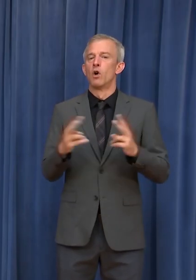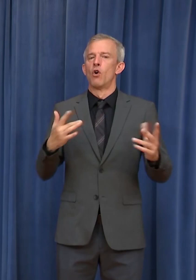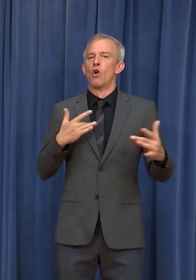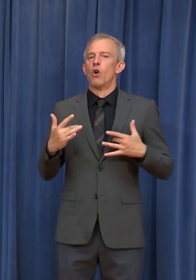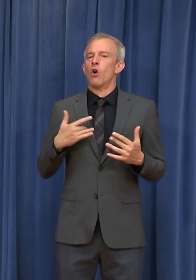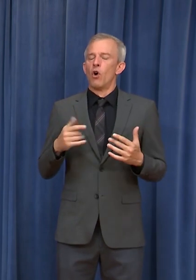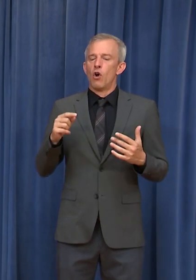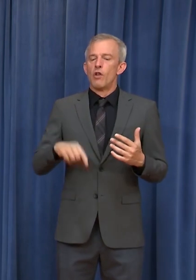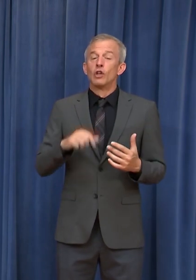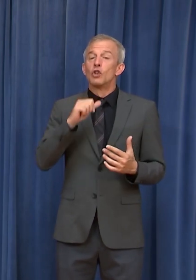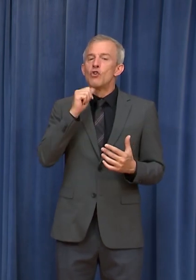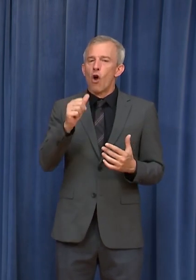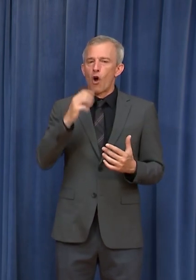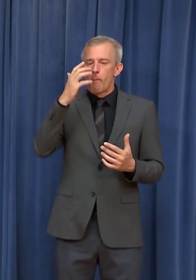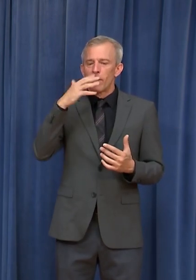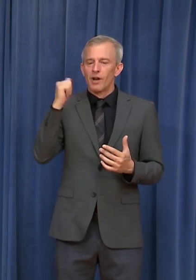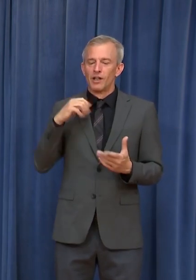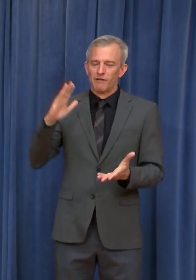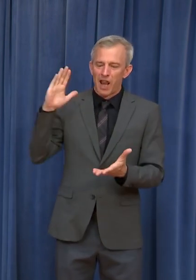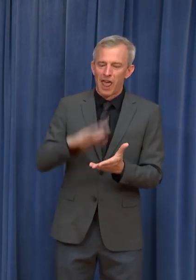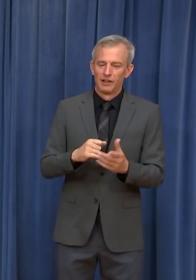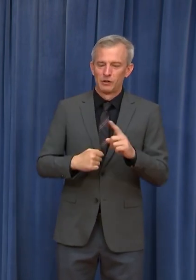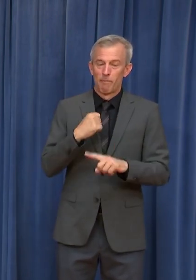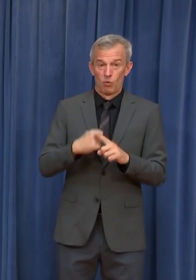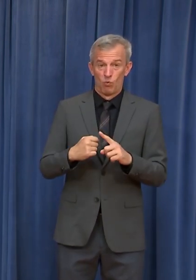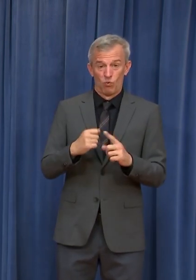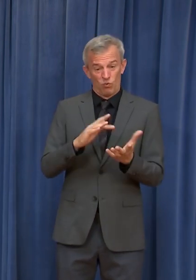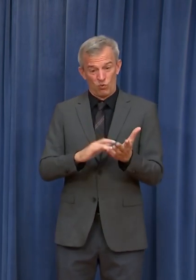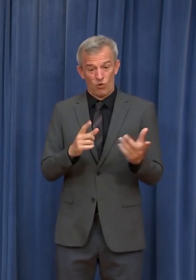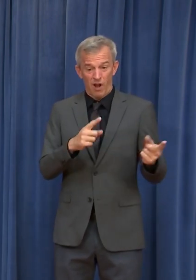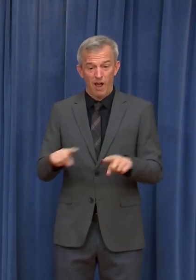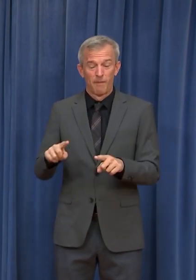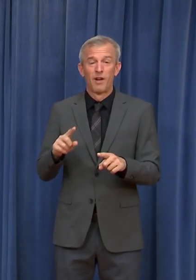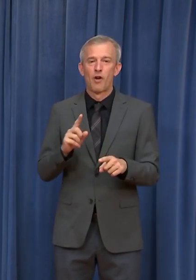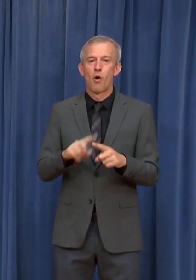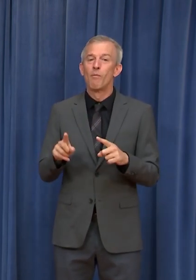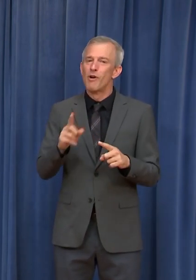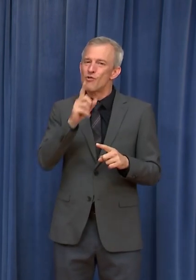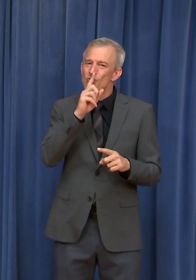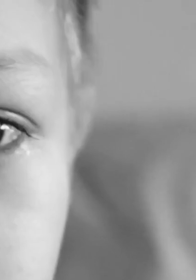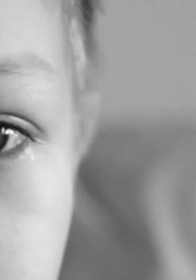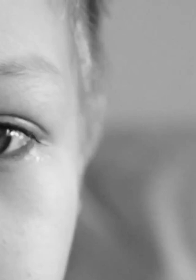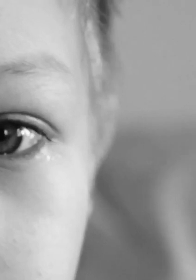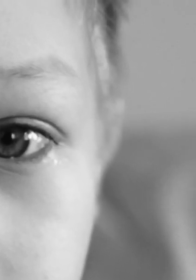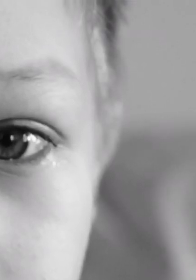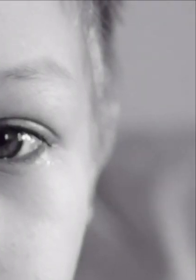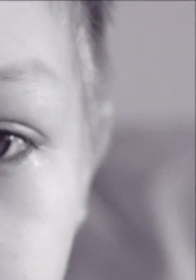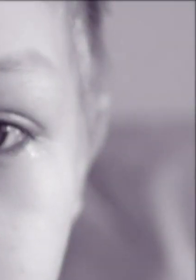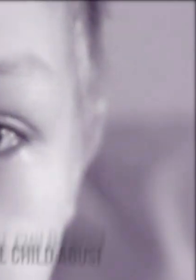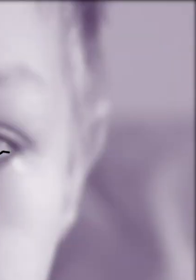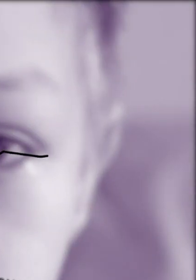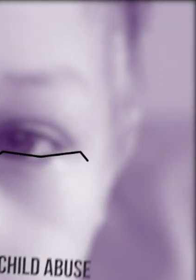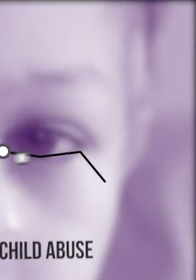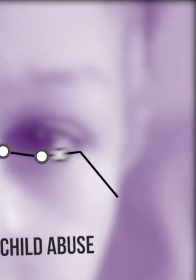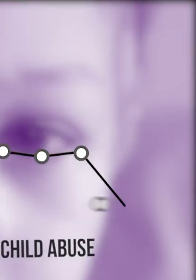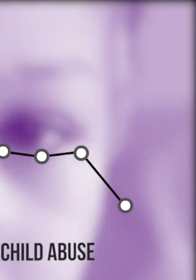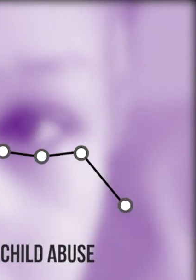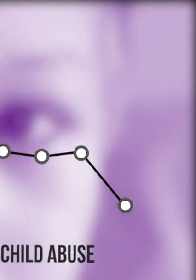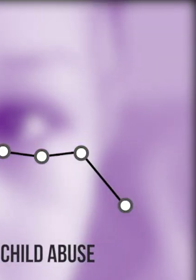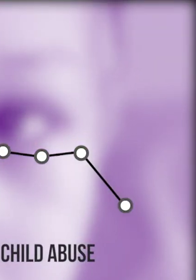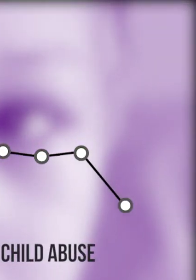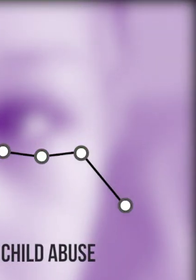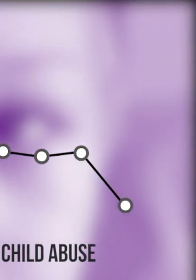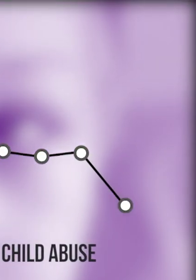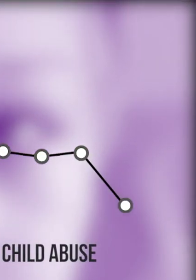of less abuse happening, but rather the consequence of less reporting happening. There's been a